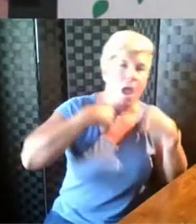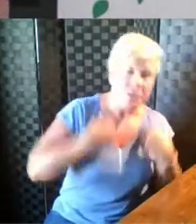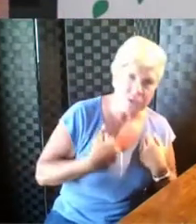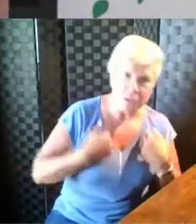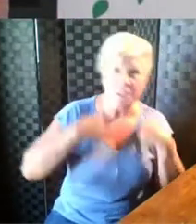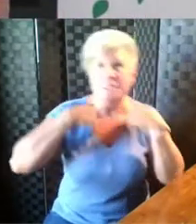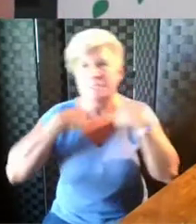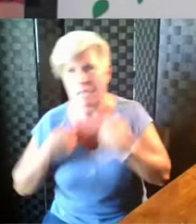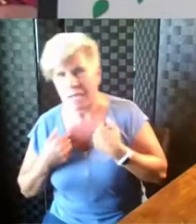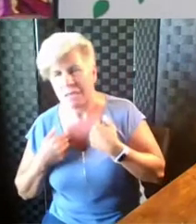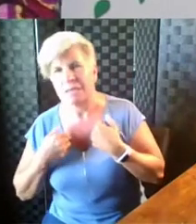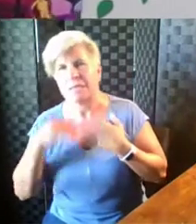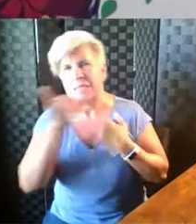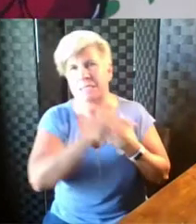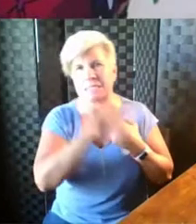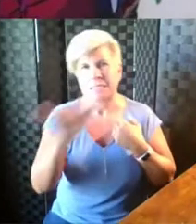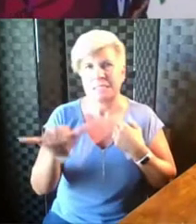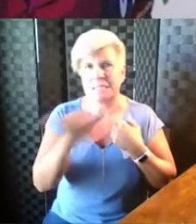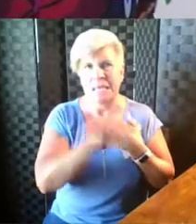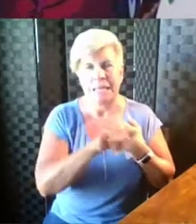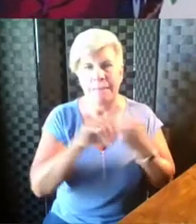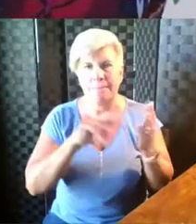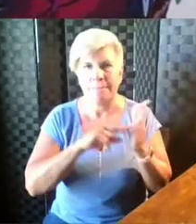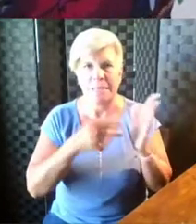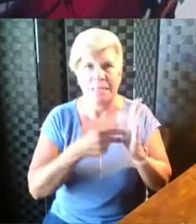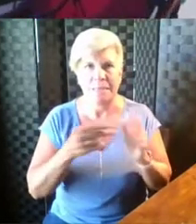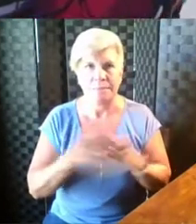exhausted mean the same or about the same.